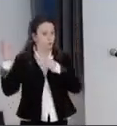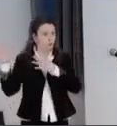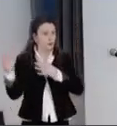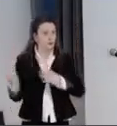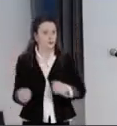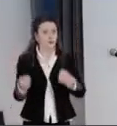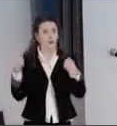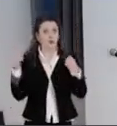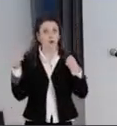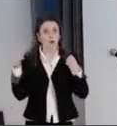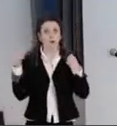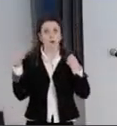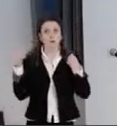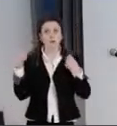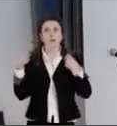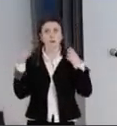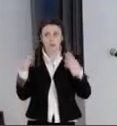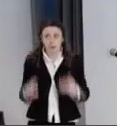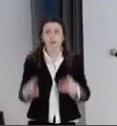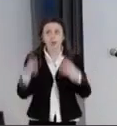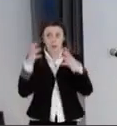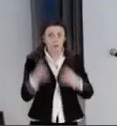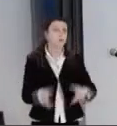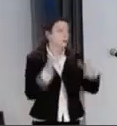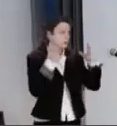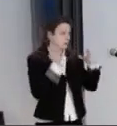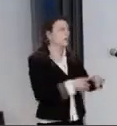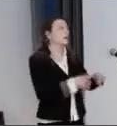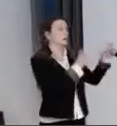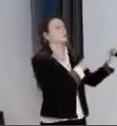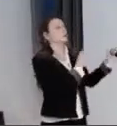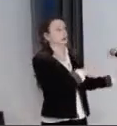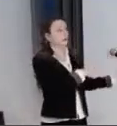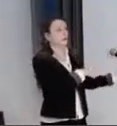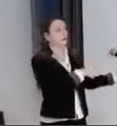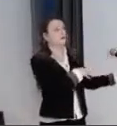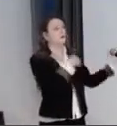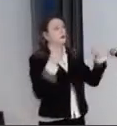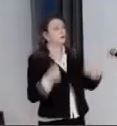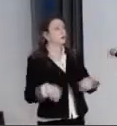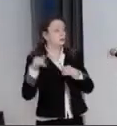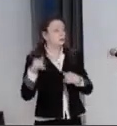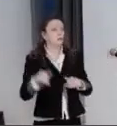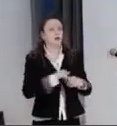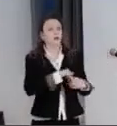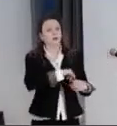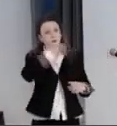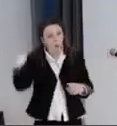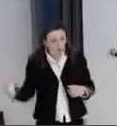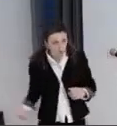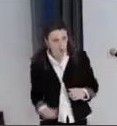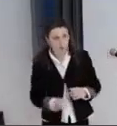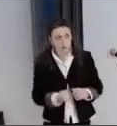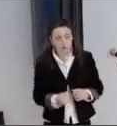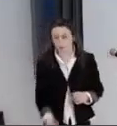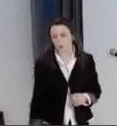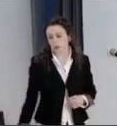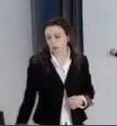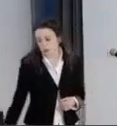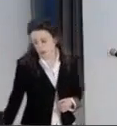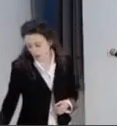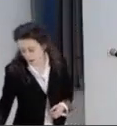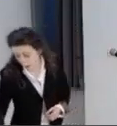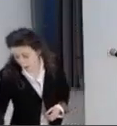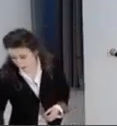the point remains that you've got something that smells convincingly like a natural element, created in a way that does not resort